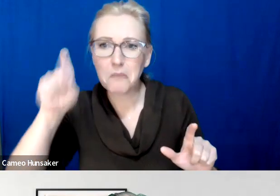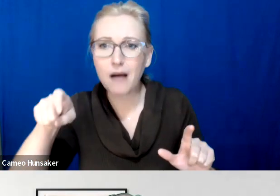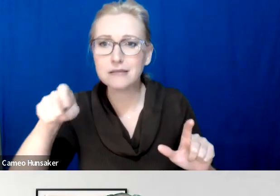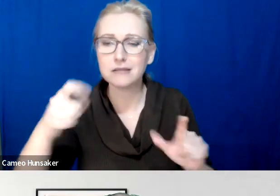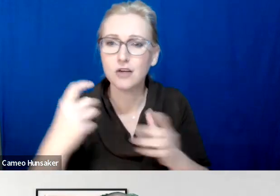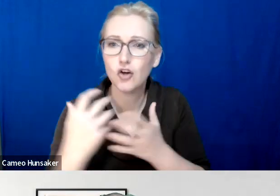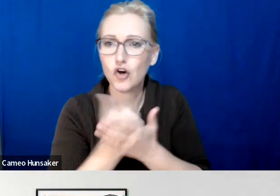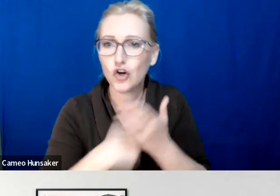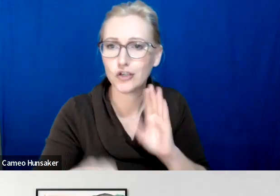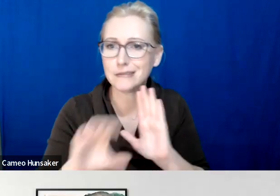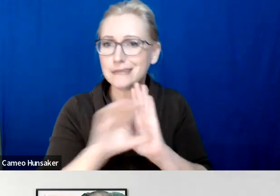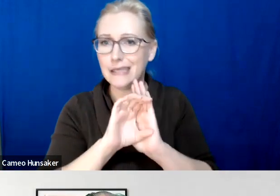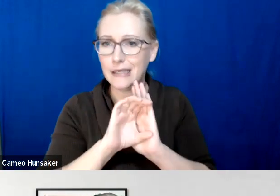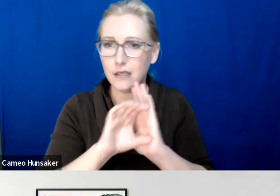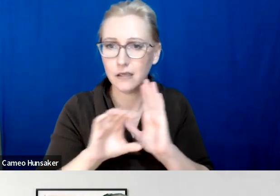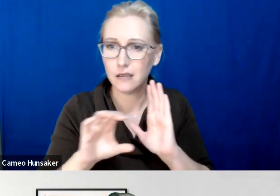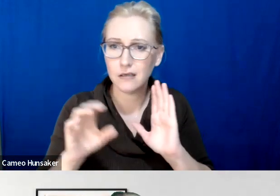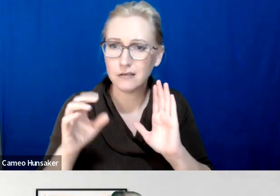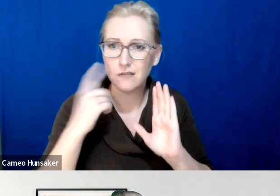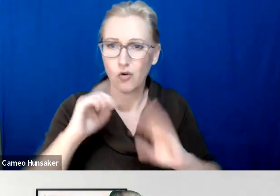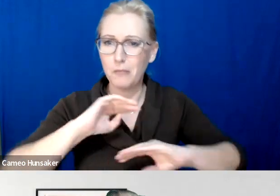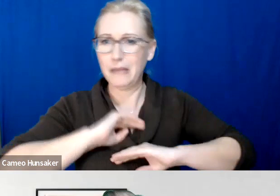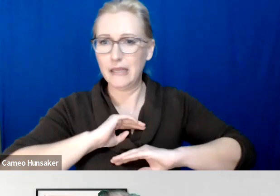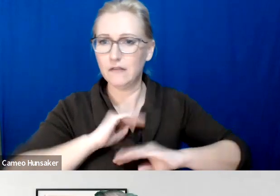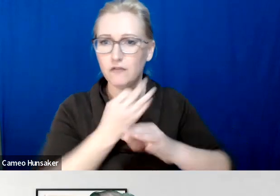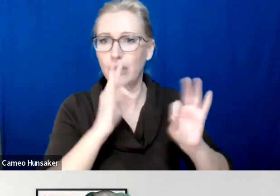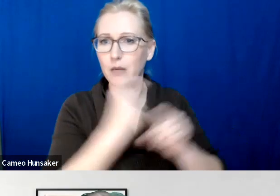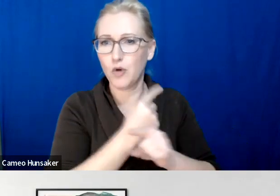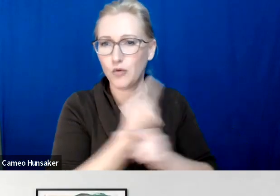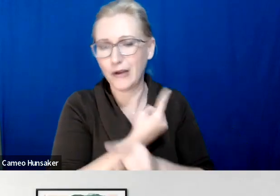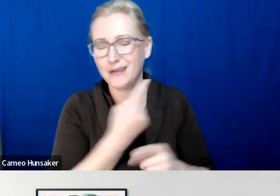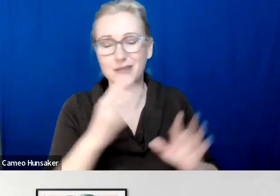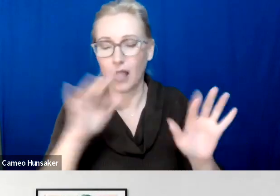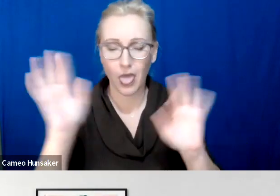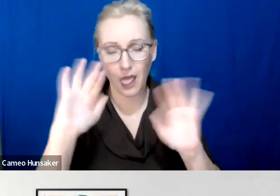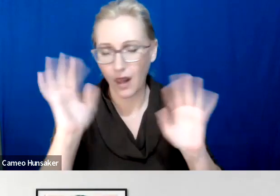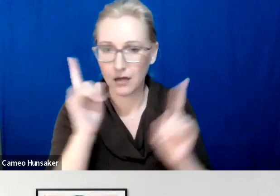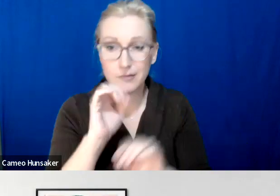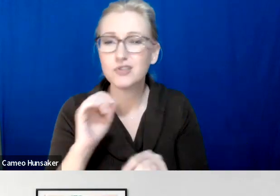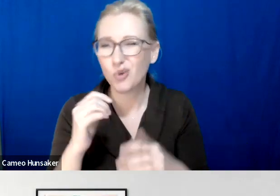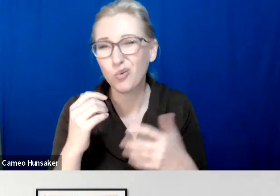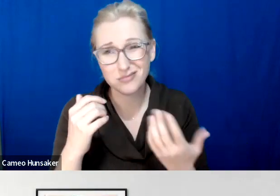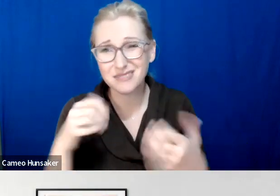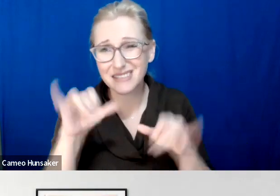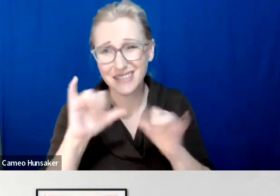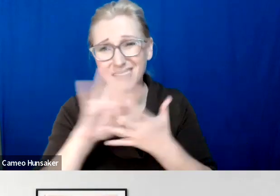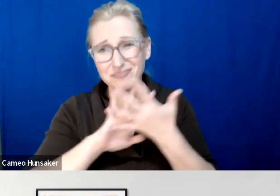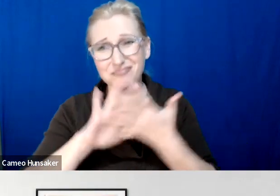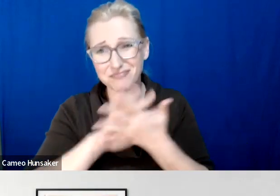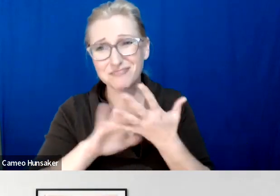know, getting a free and appropriate public education, because what is a C+, you know, so there is a lot of subjectivity still.